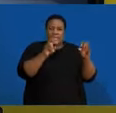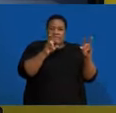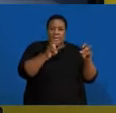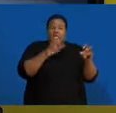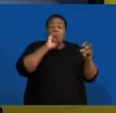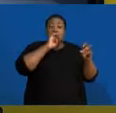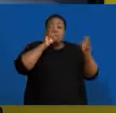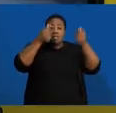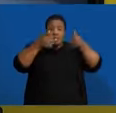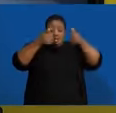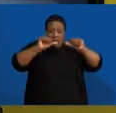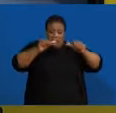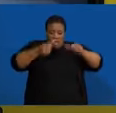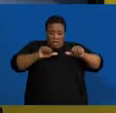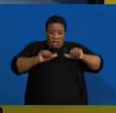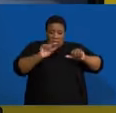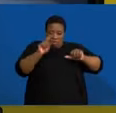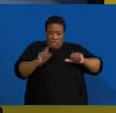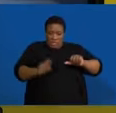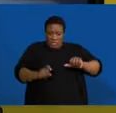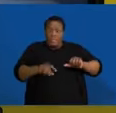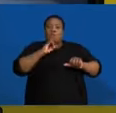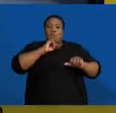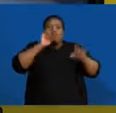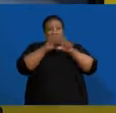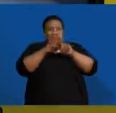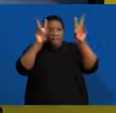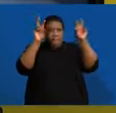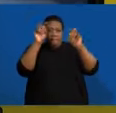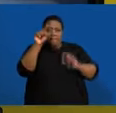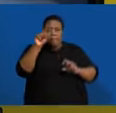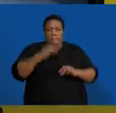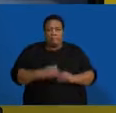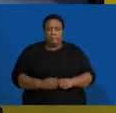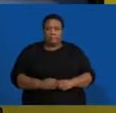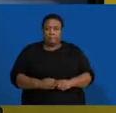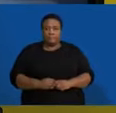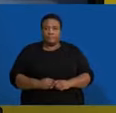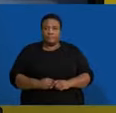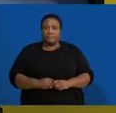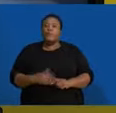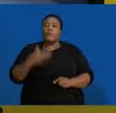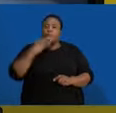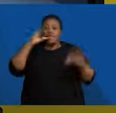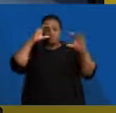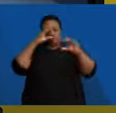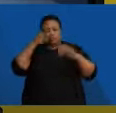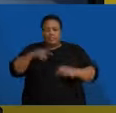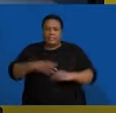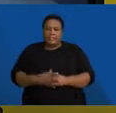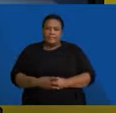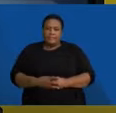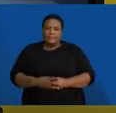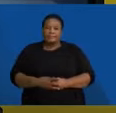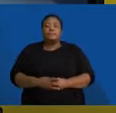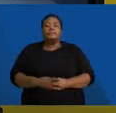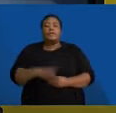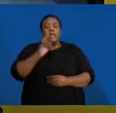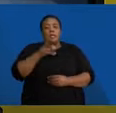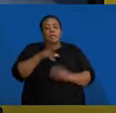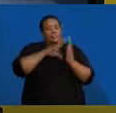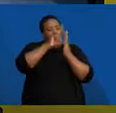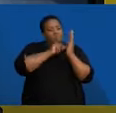questions are going to use that theorem that you actually completed there. So please pay attention to that. Make note of all